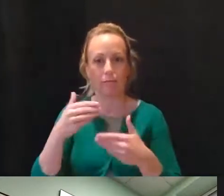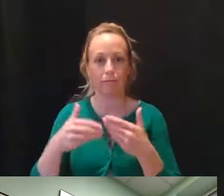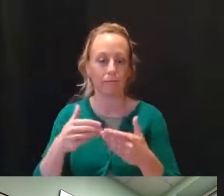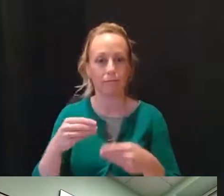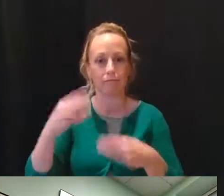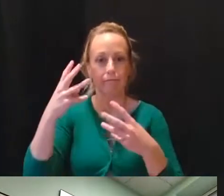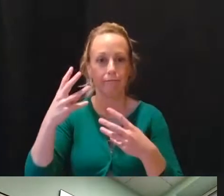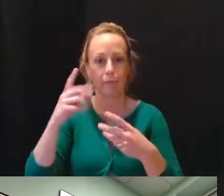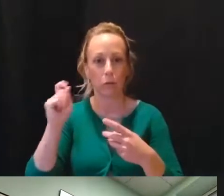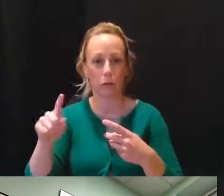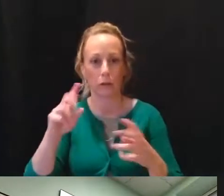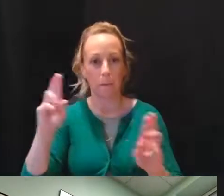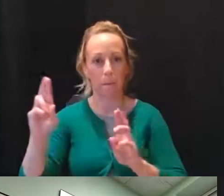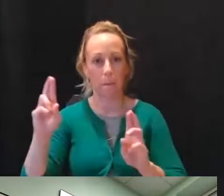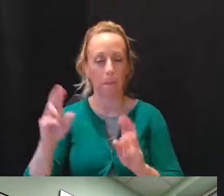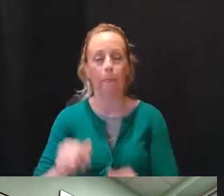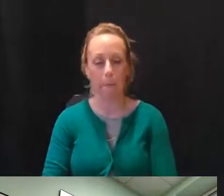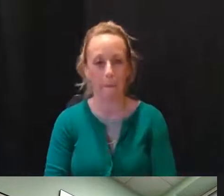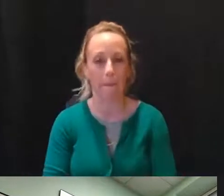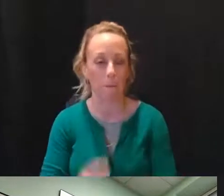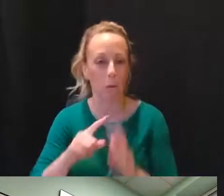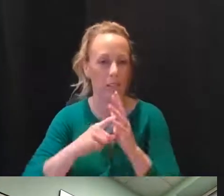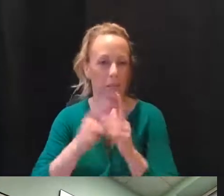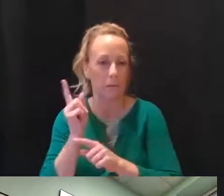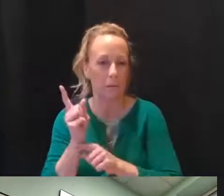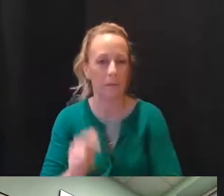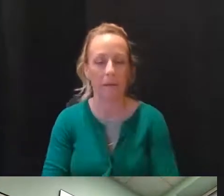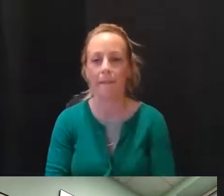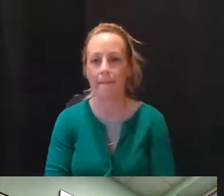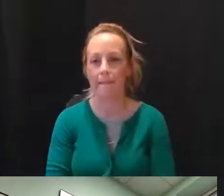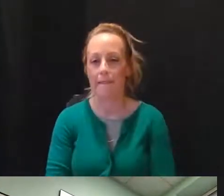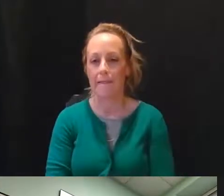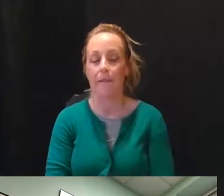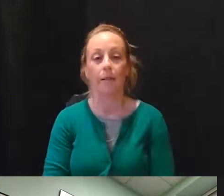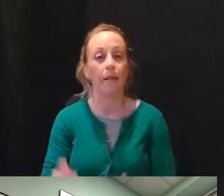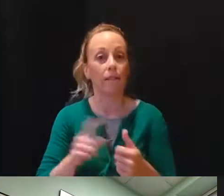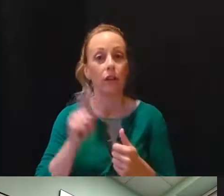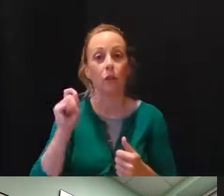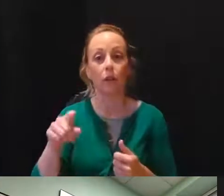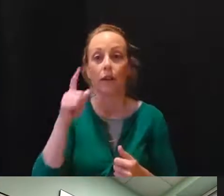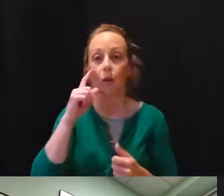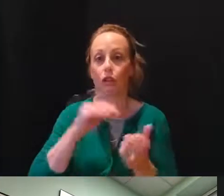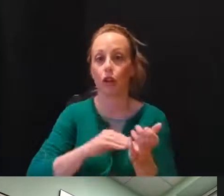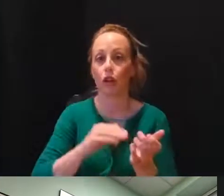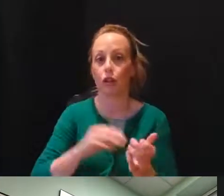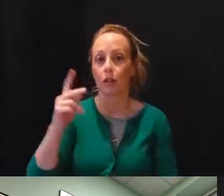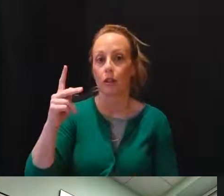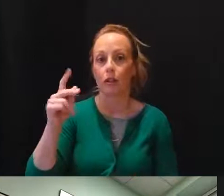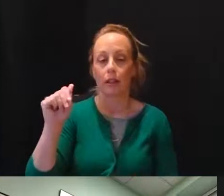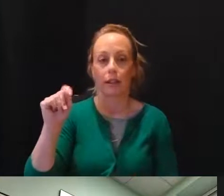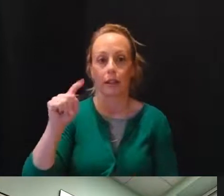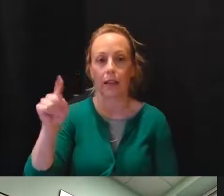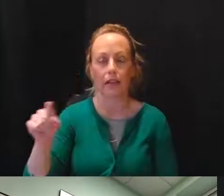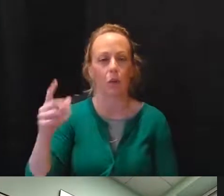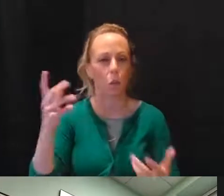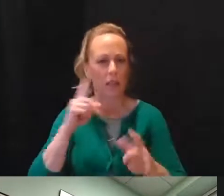unmuting handled, and we will get started with the questions. First question is for Dr. Katz. Can you please help describe the difference